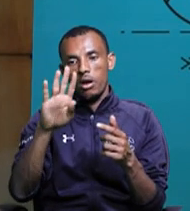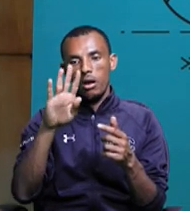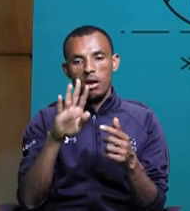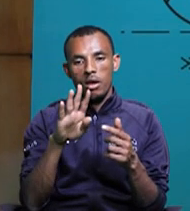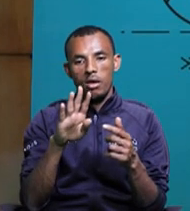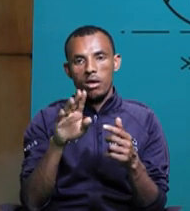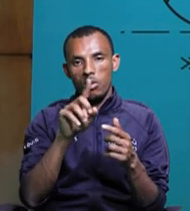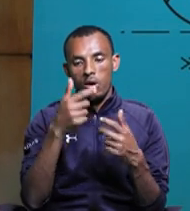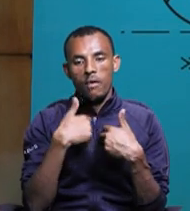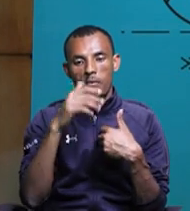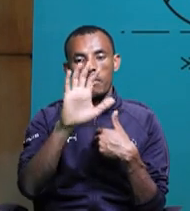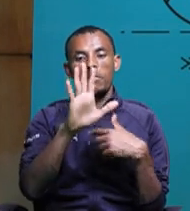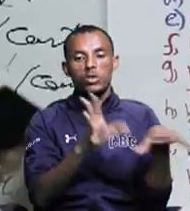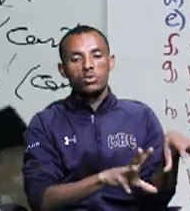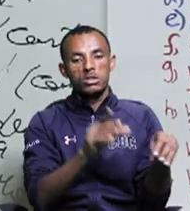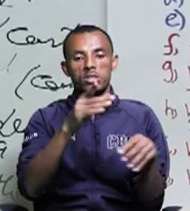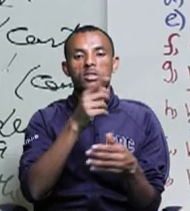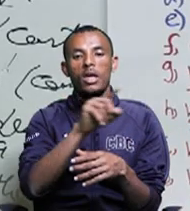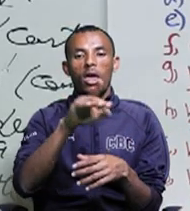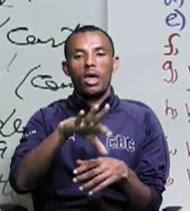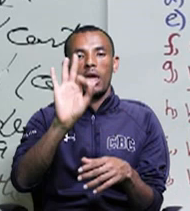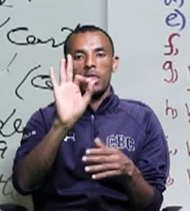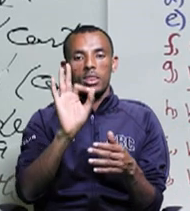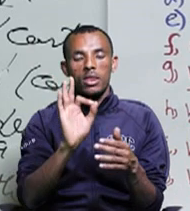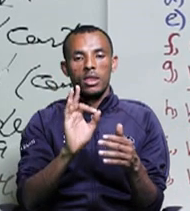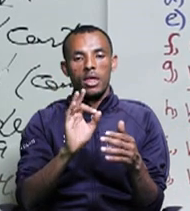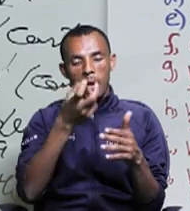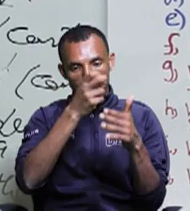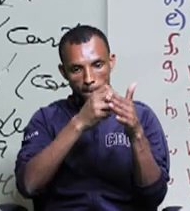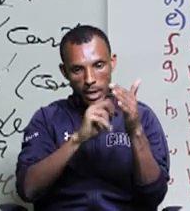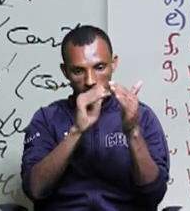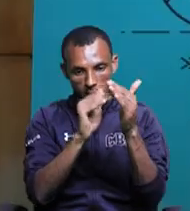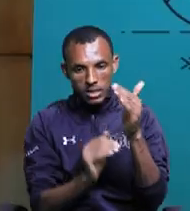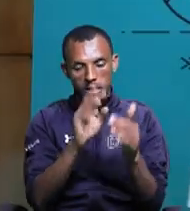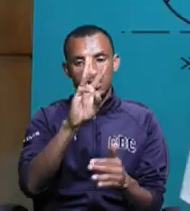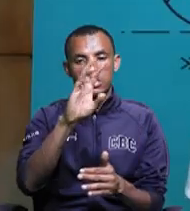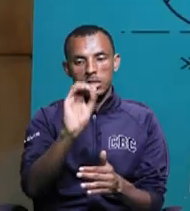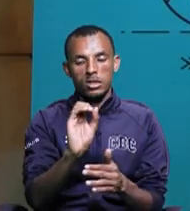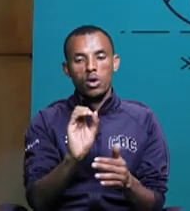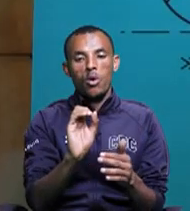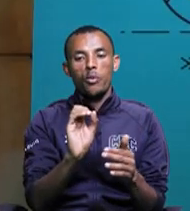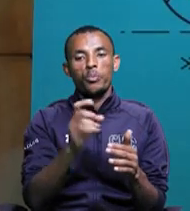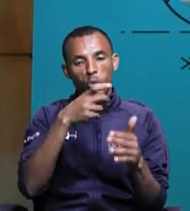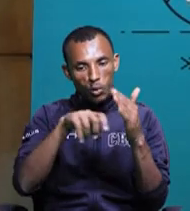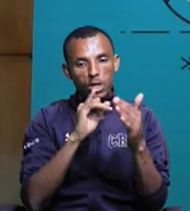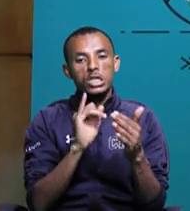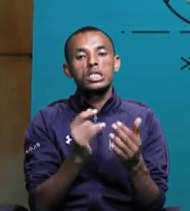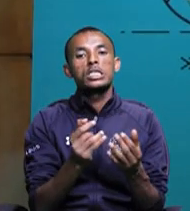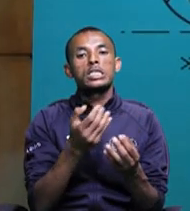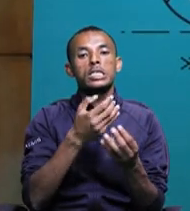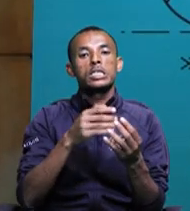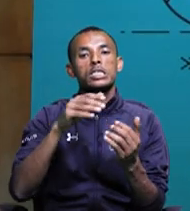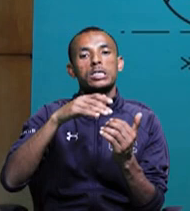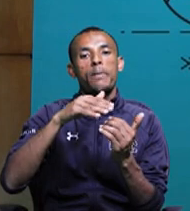have 5. 5 students, they have got a mark less than 60. What is the maximum score, or what is the maximum